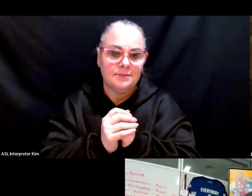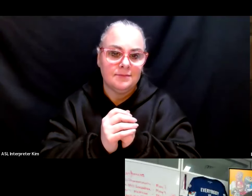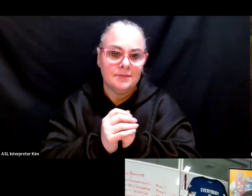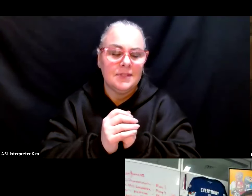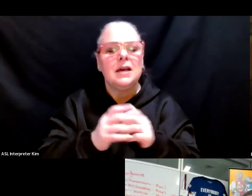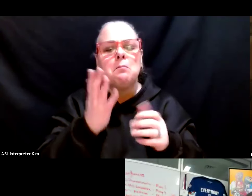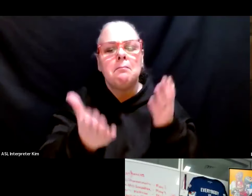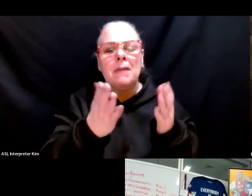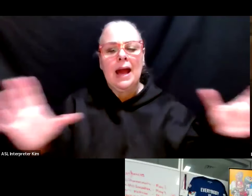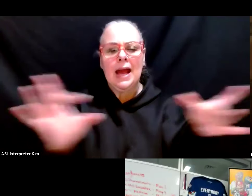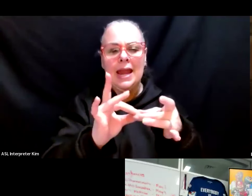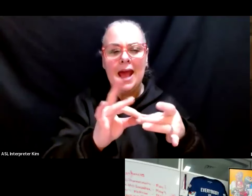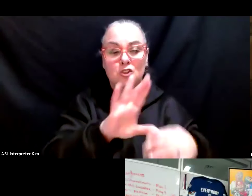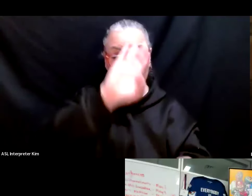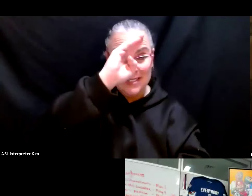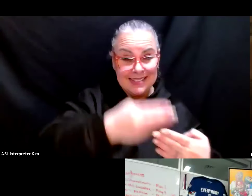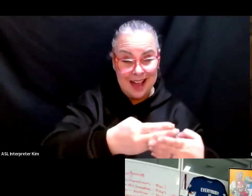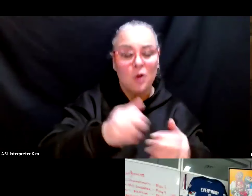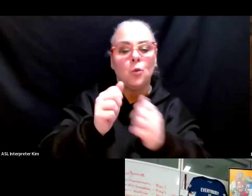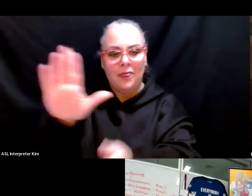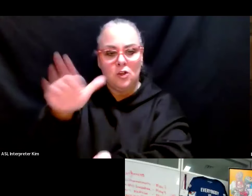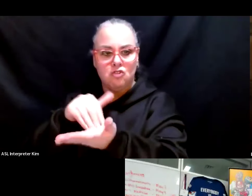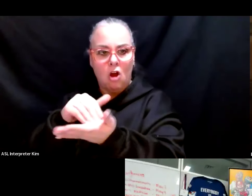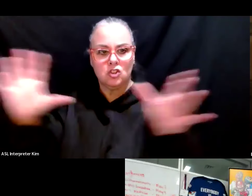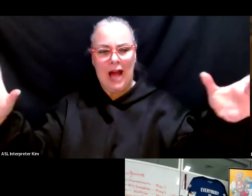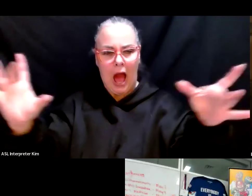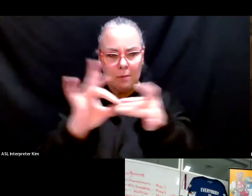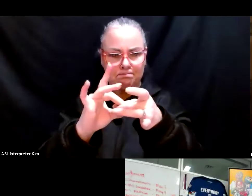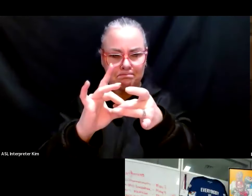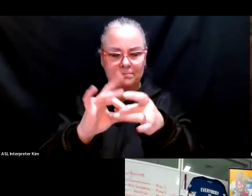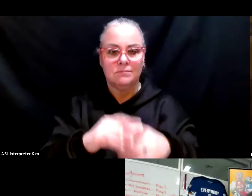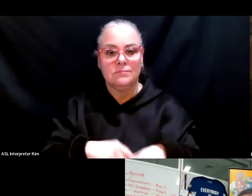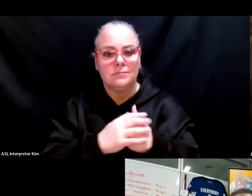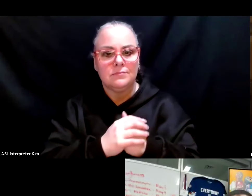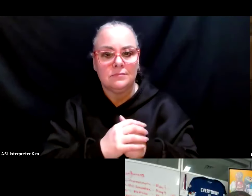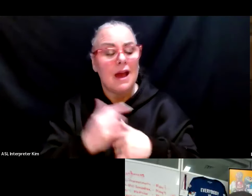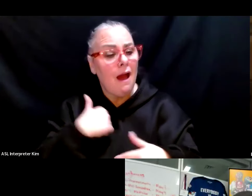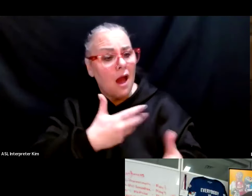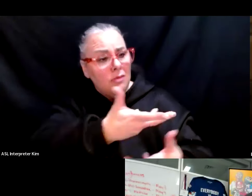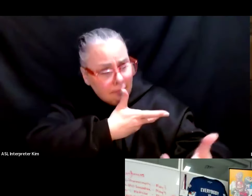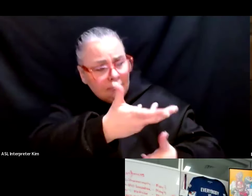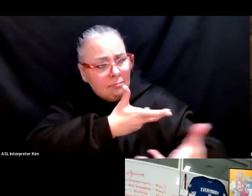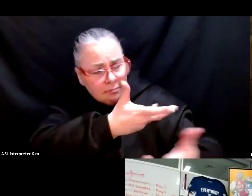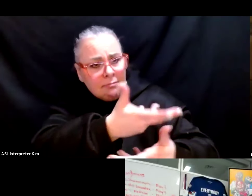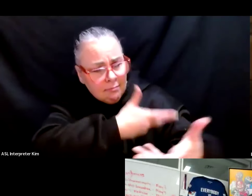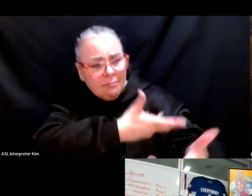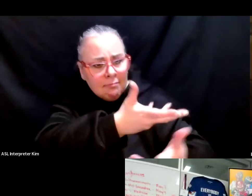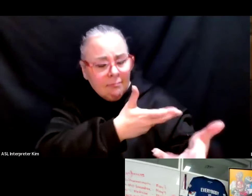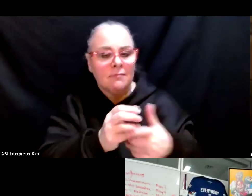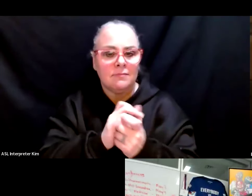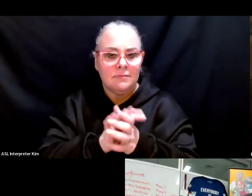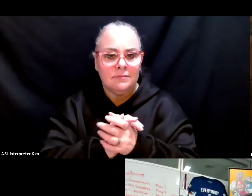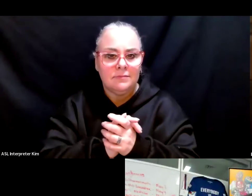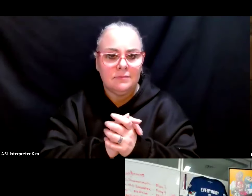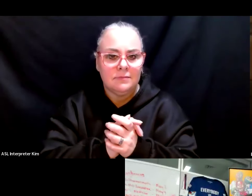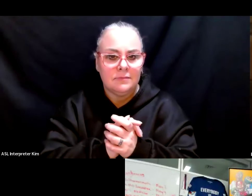provider relationship, because there are times, and I engage young people who